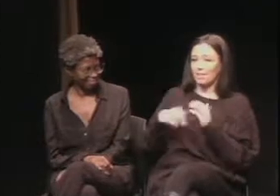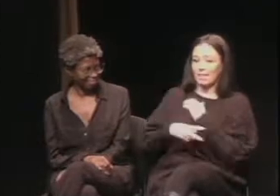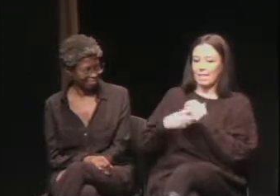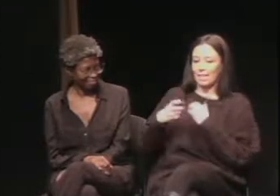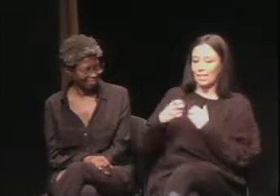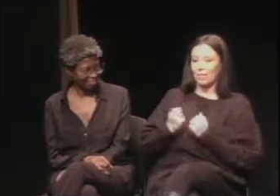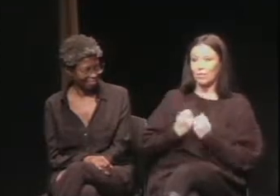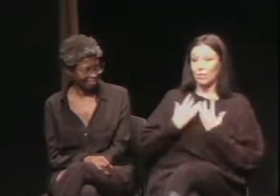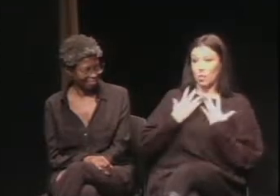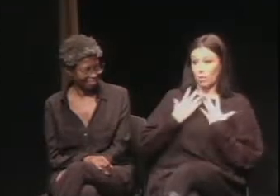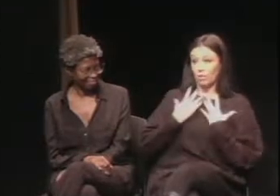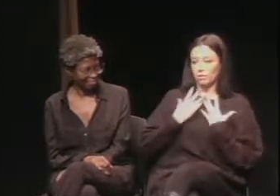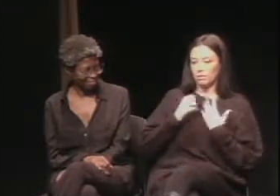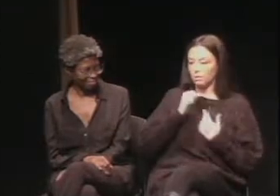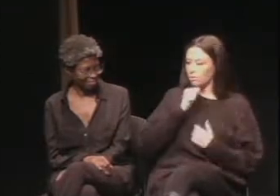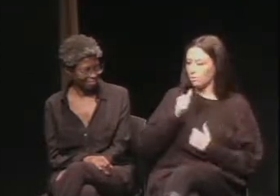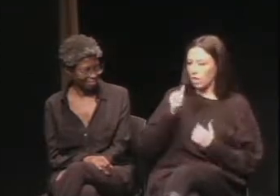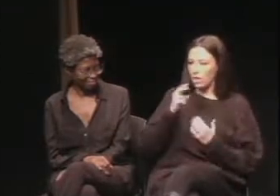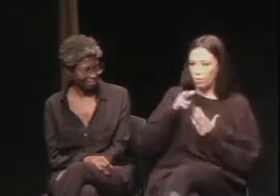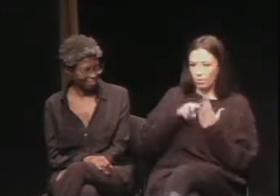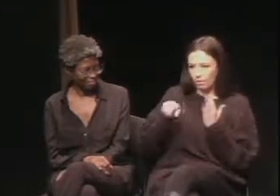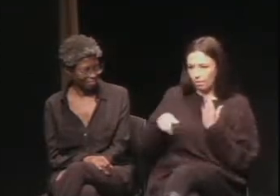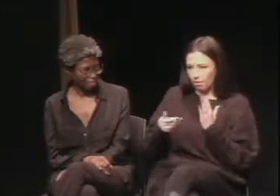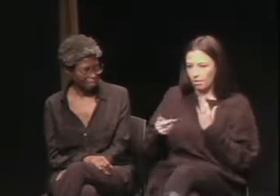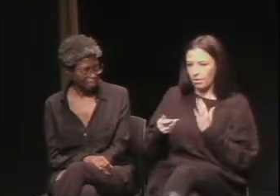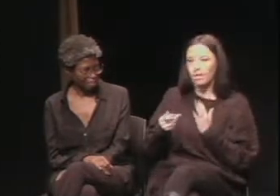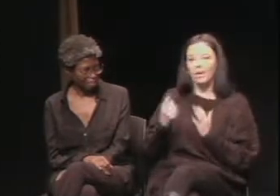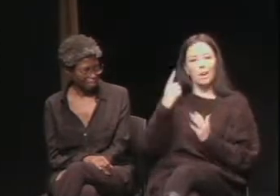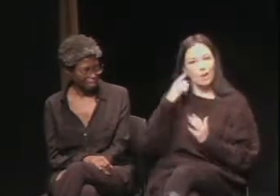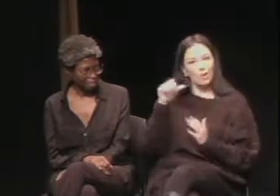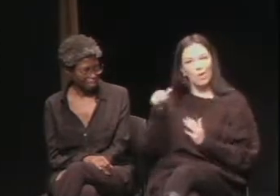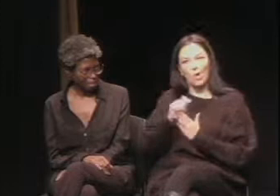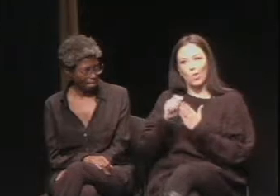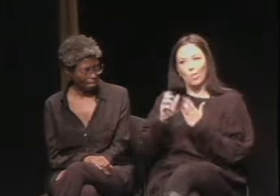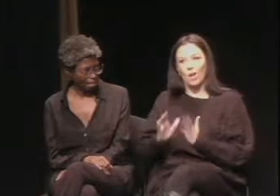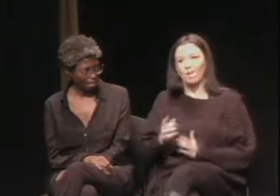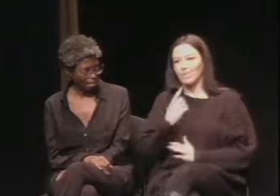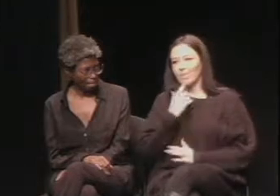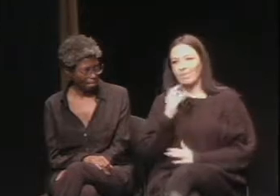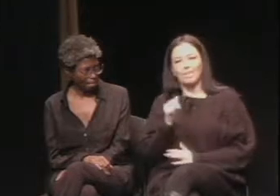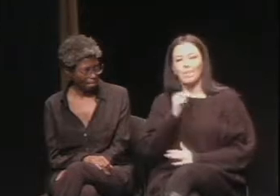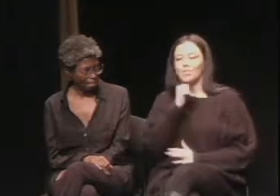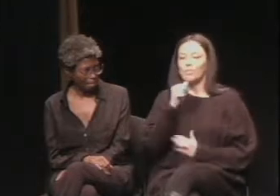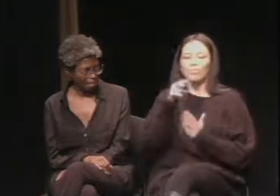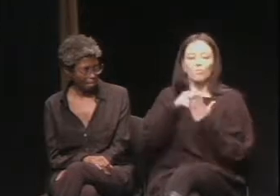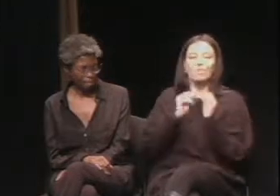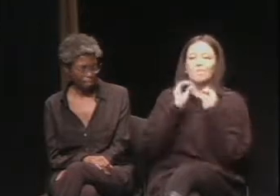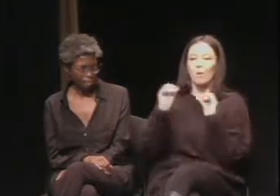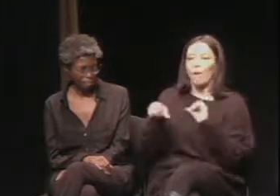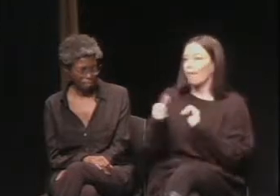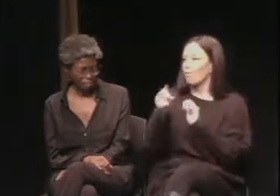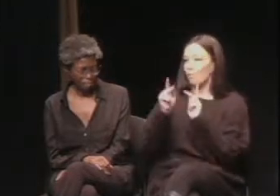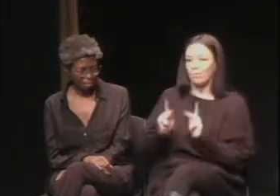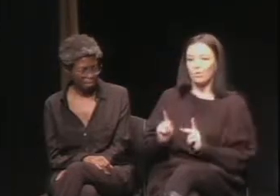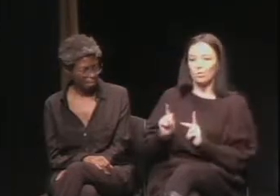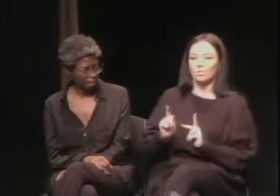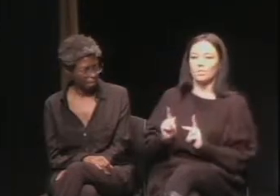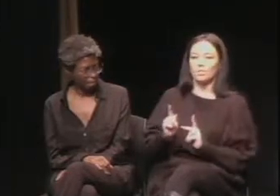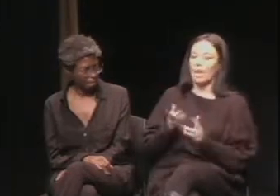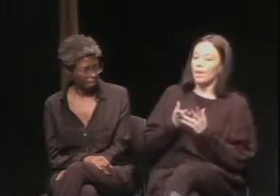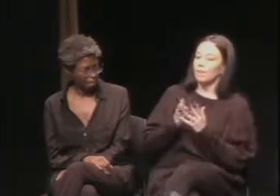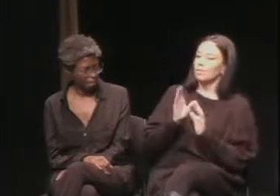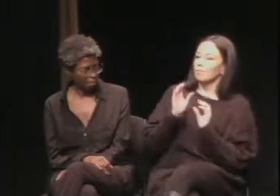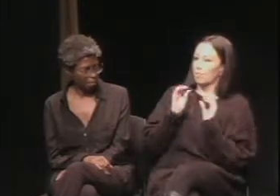joy. Do not read, and I've heard other writers say this too since then, I just did not read anything else. I stopped, once I got through